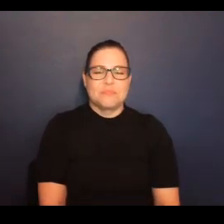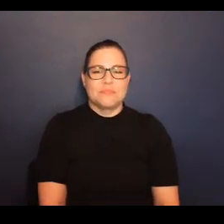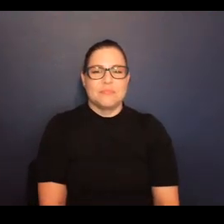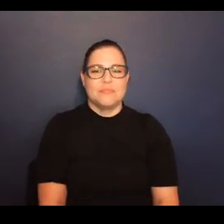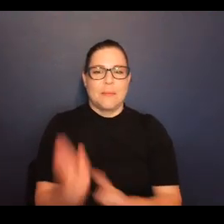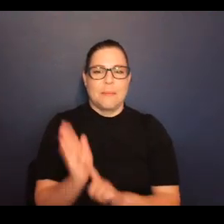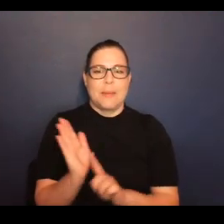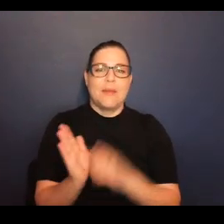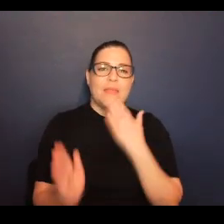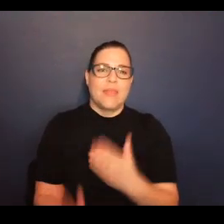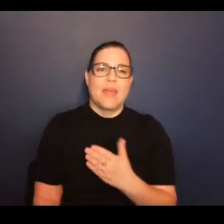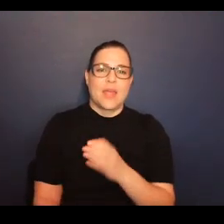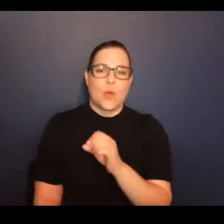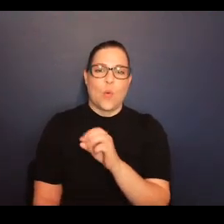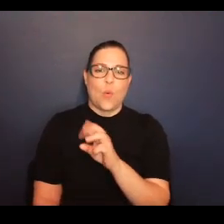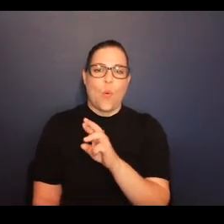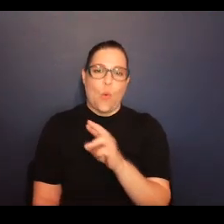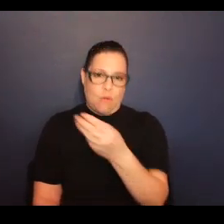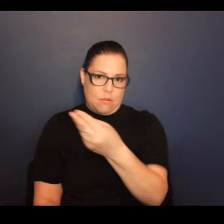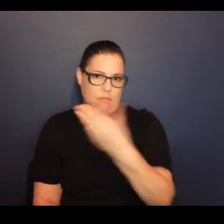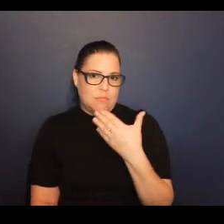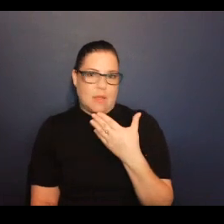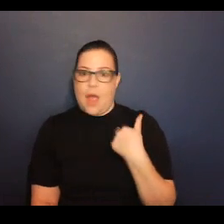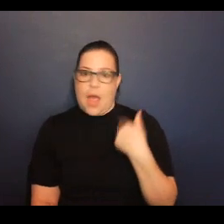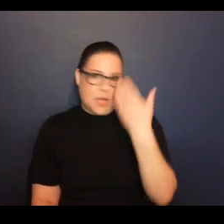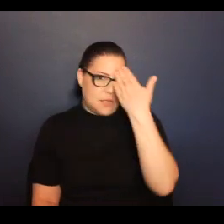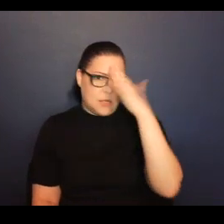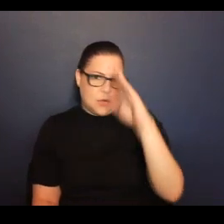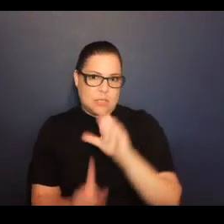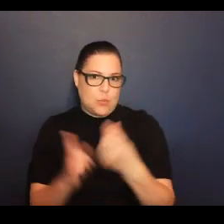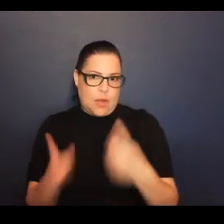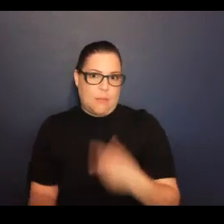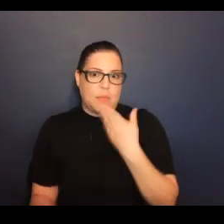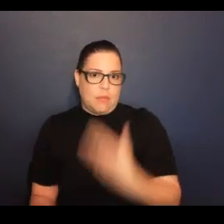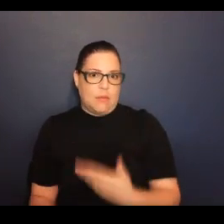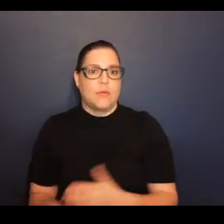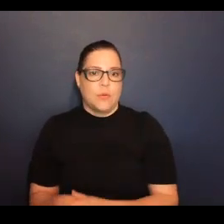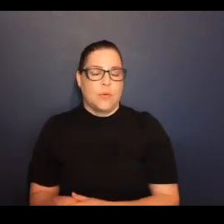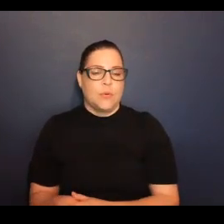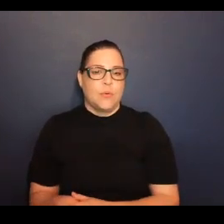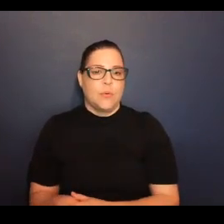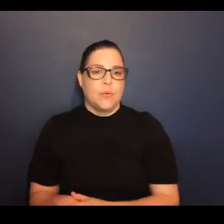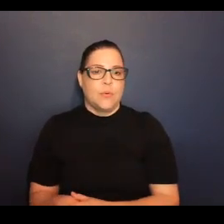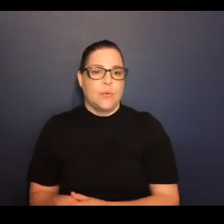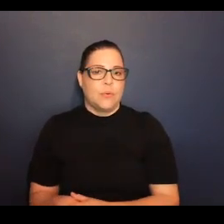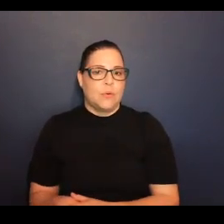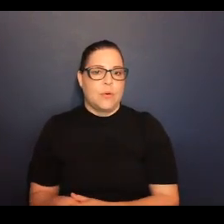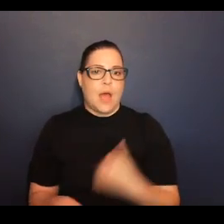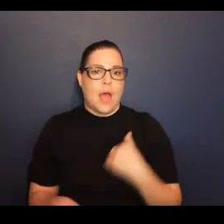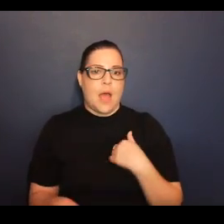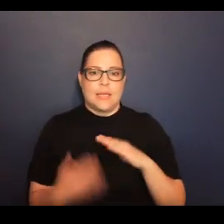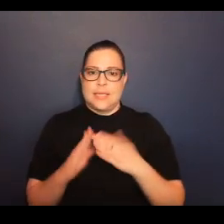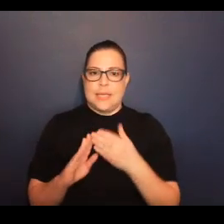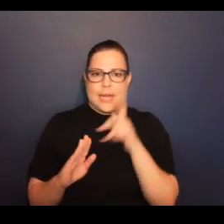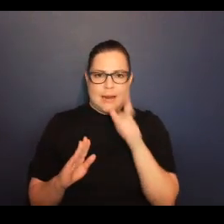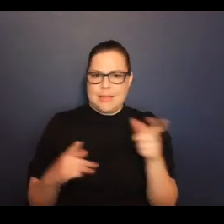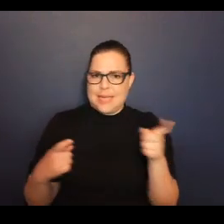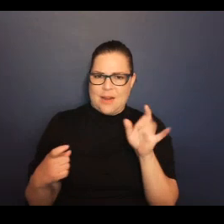Thank you, Mr. Orr, for bringing that to our attention. I did not know about that, so thank you. I, to my knowledge, the city does not even handle